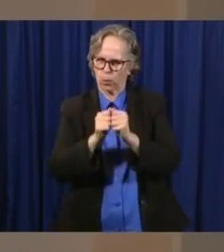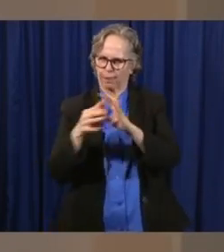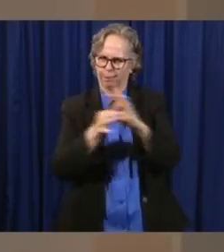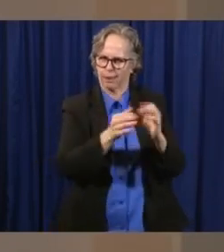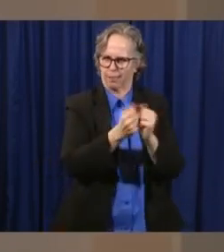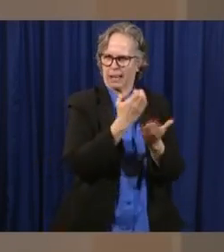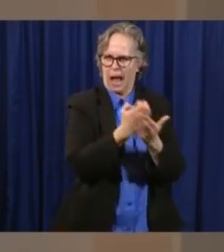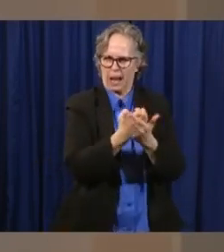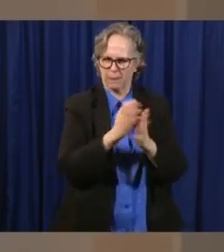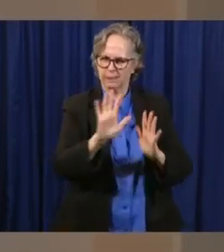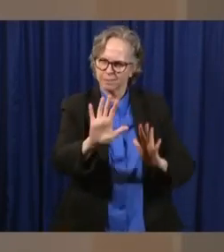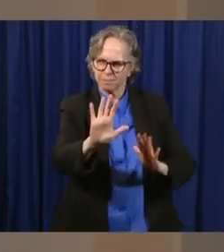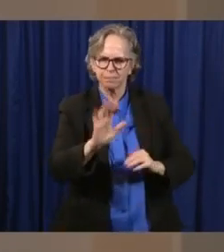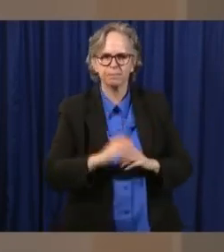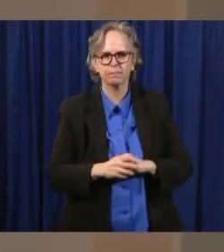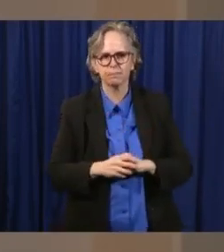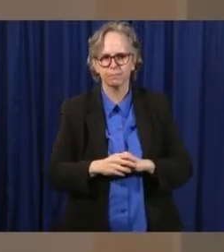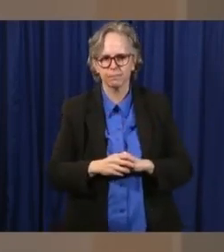because at